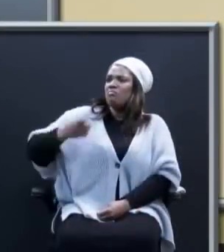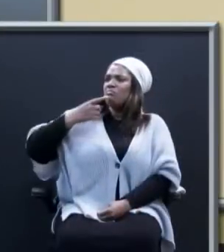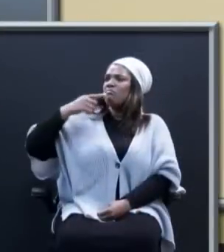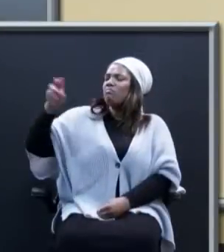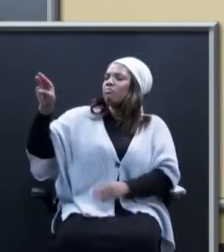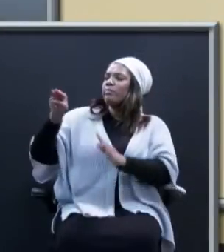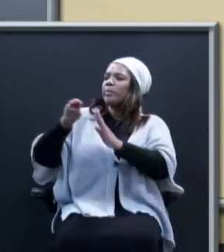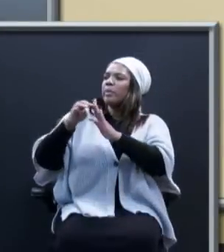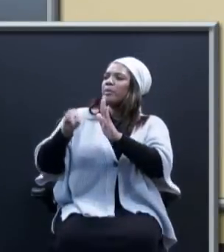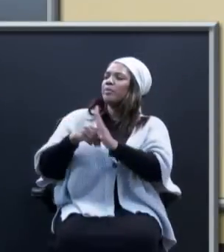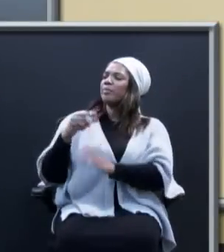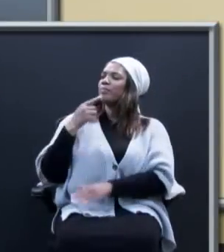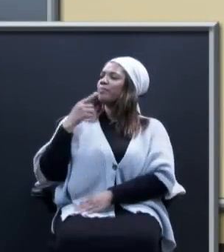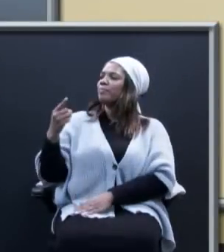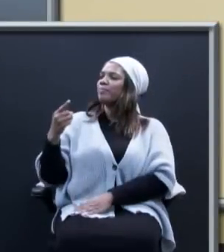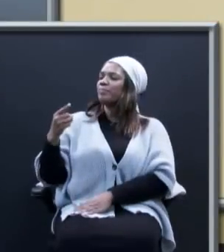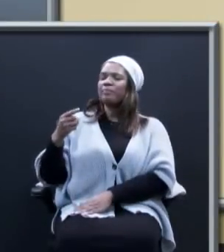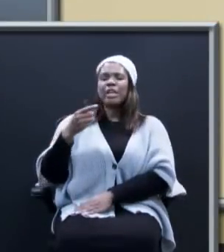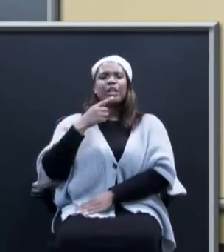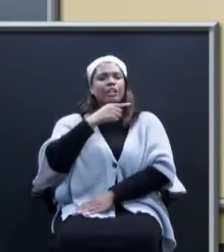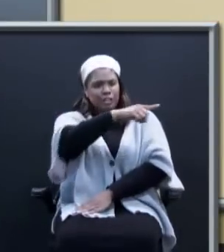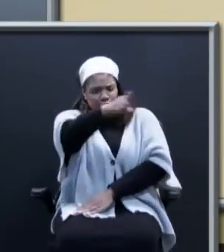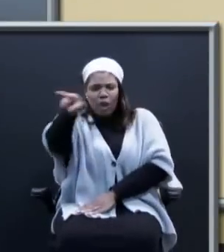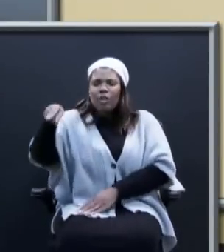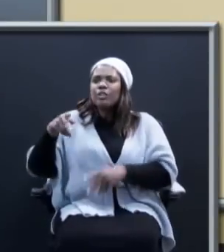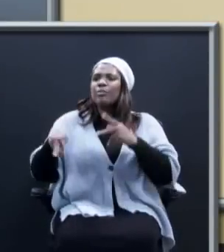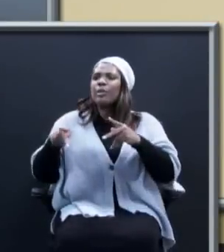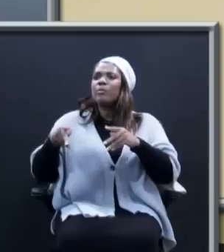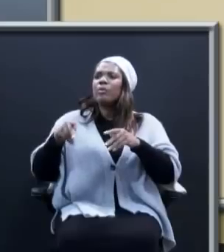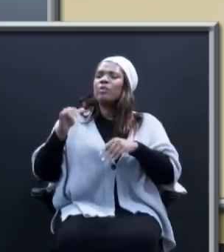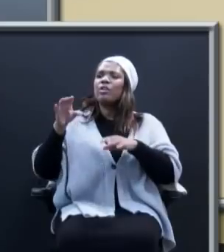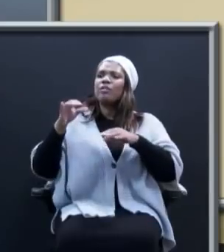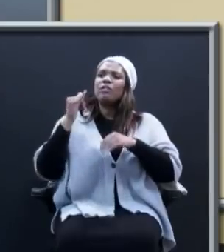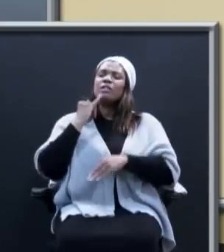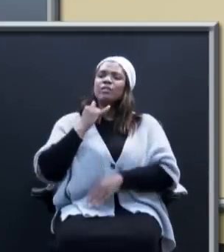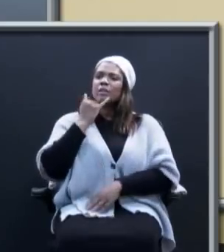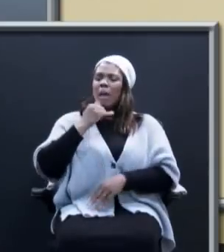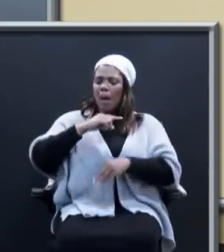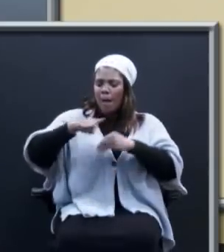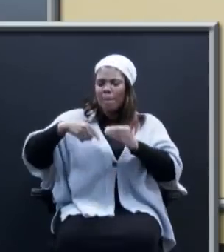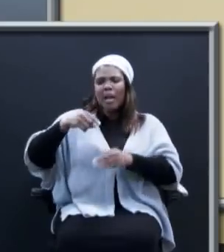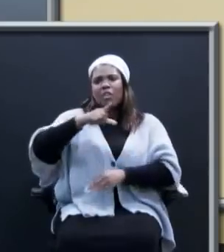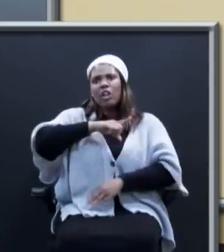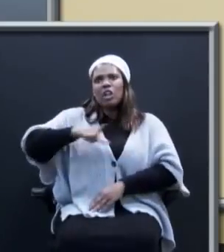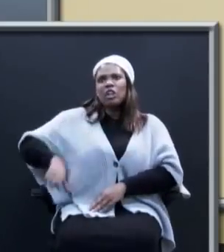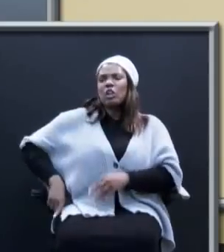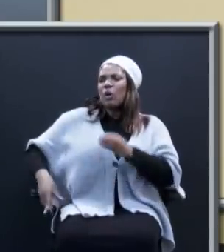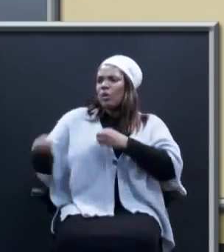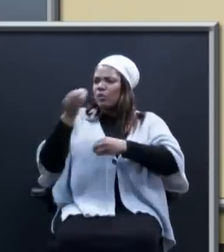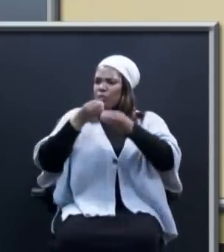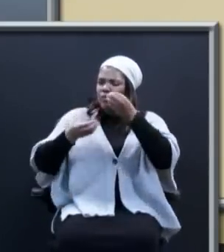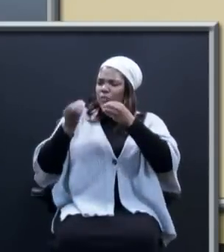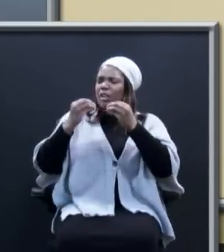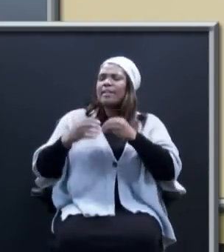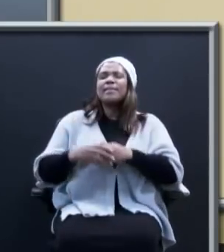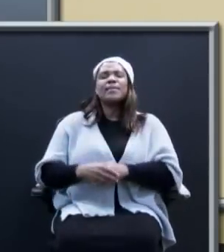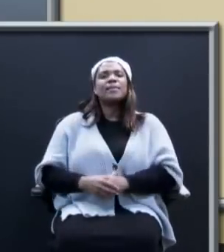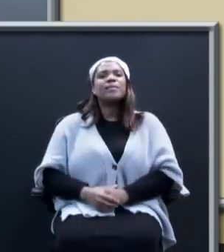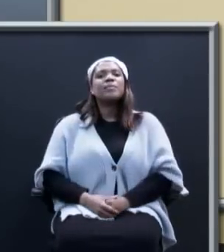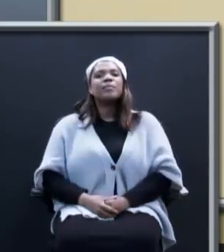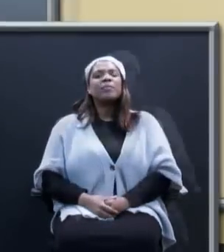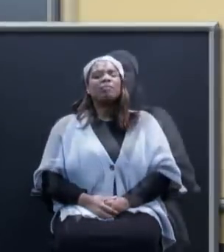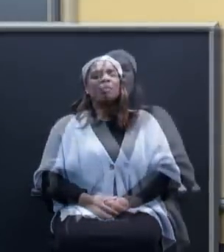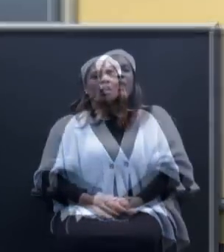saying, Speak unto the children of Israel and say unto them, go ahead, concerning the feast of the Lord. Speak unto the children and say unto